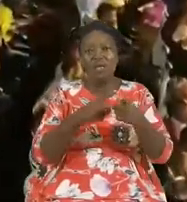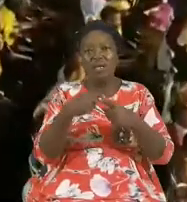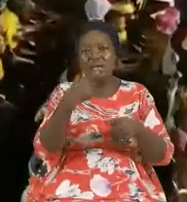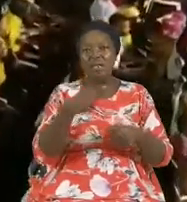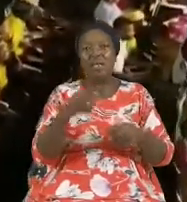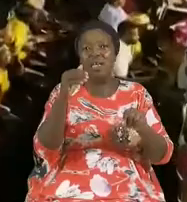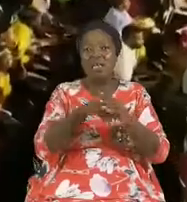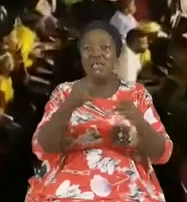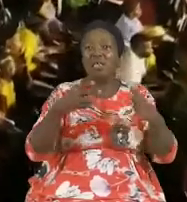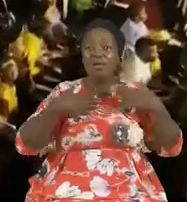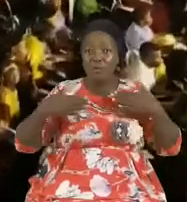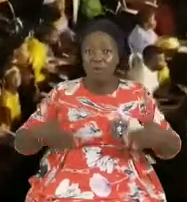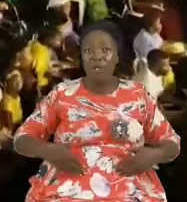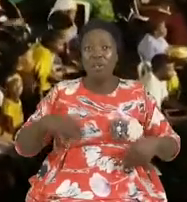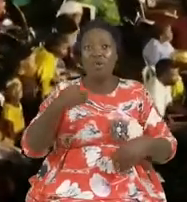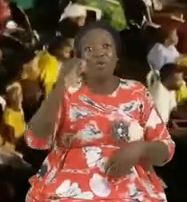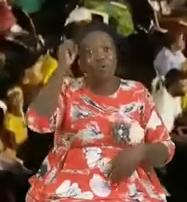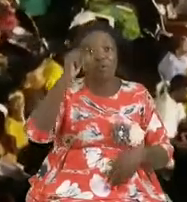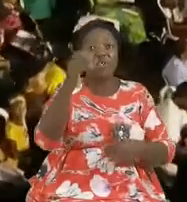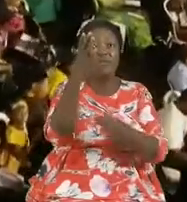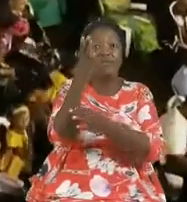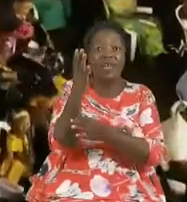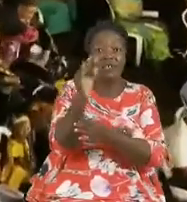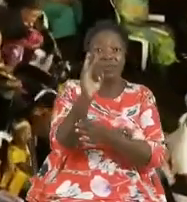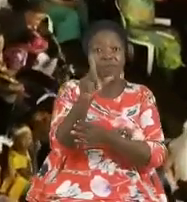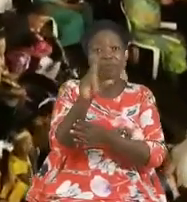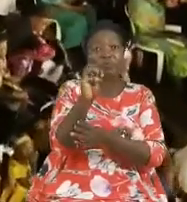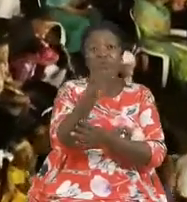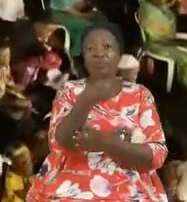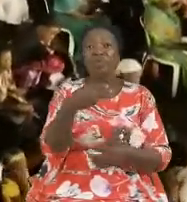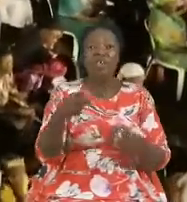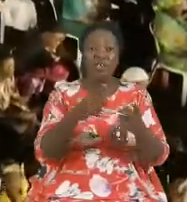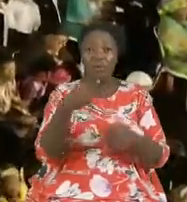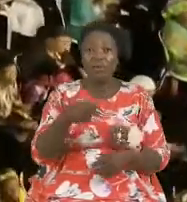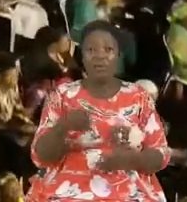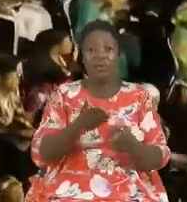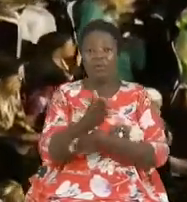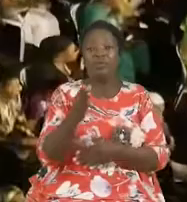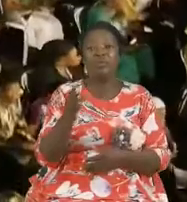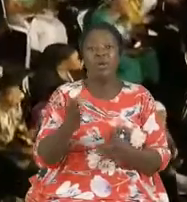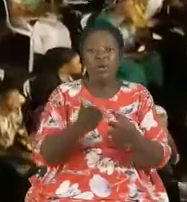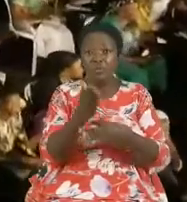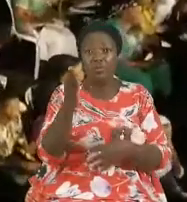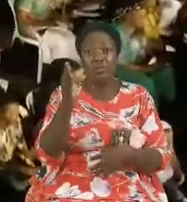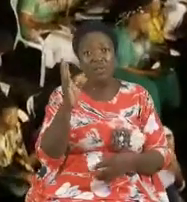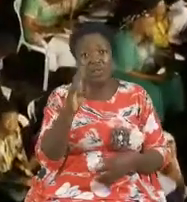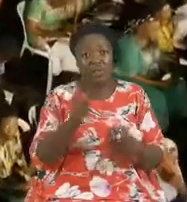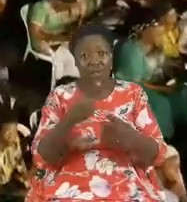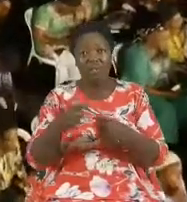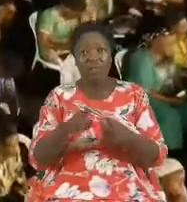in verse 22, it tells us, in the body of his flesh through death,